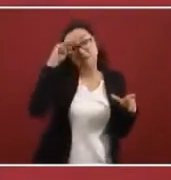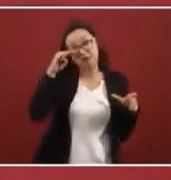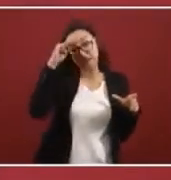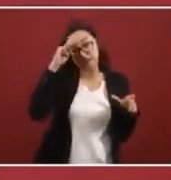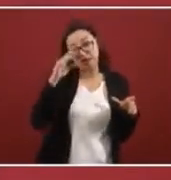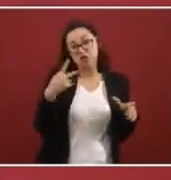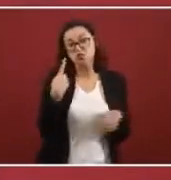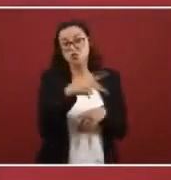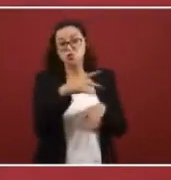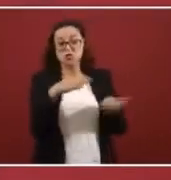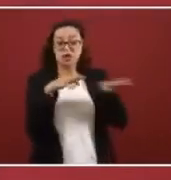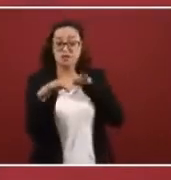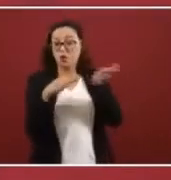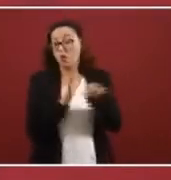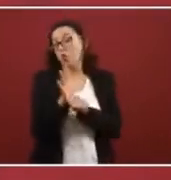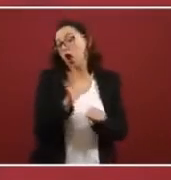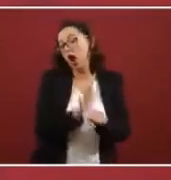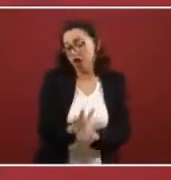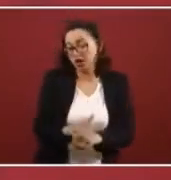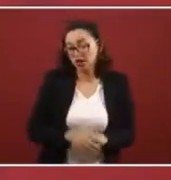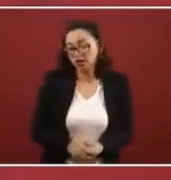be in his office